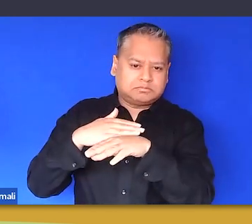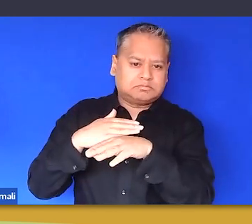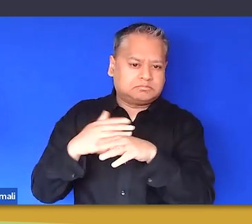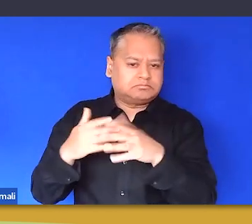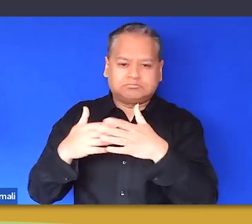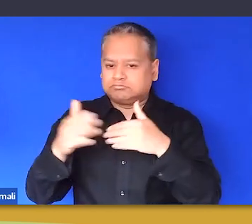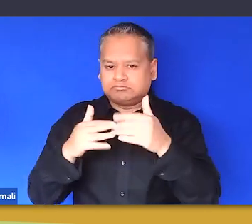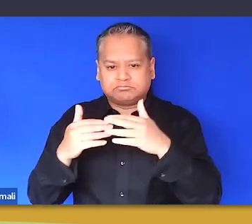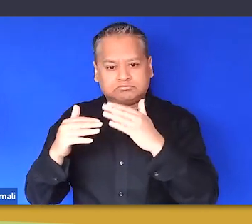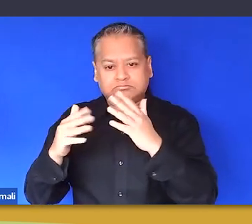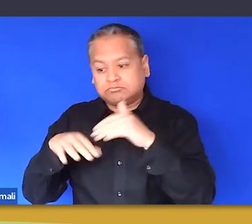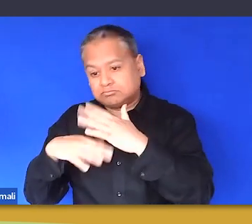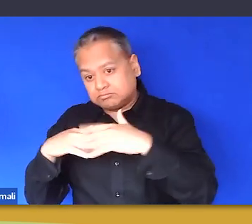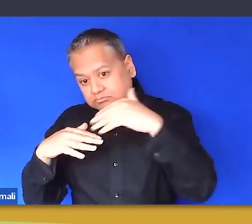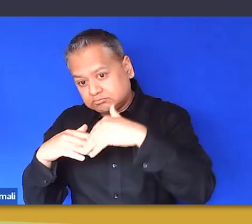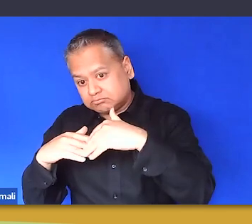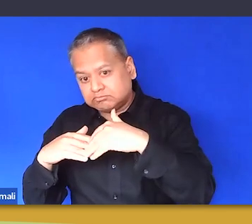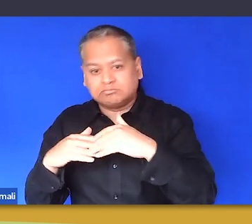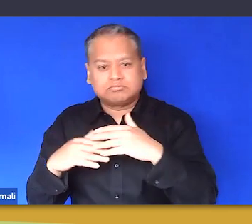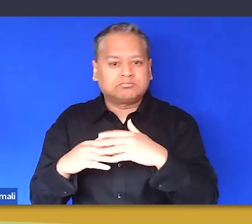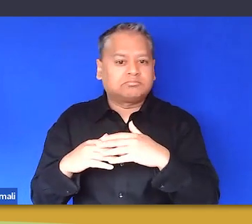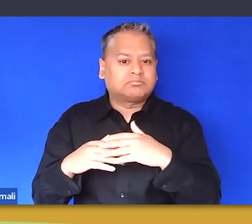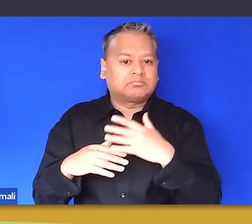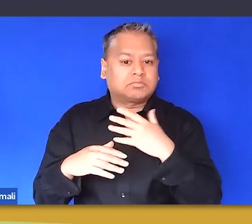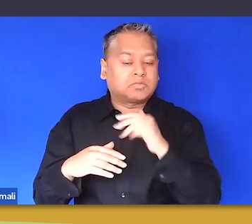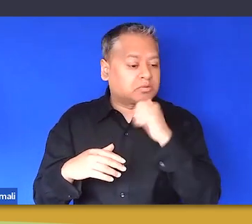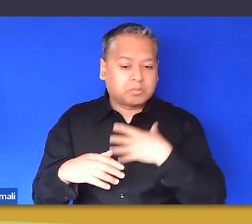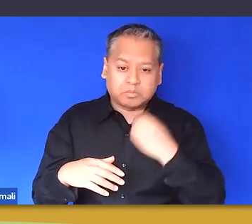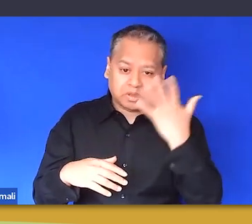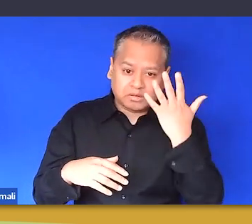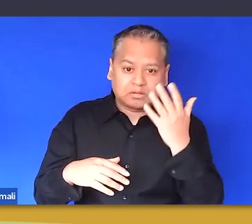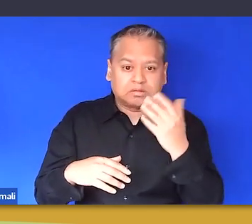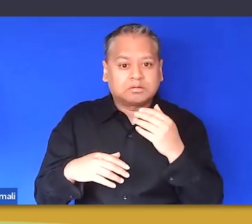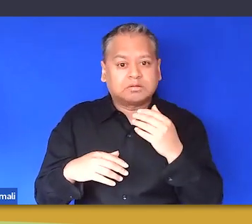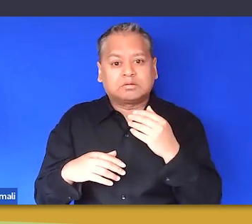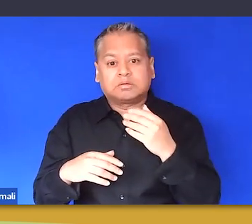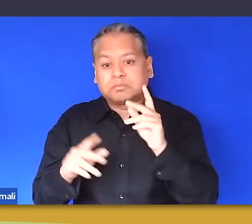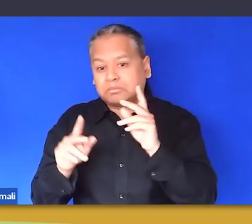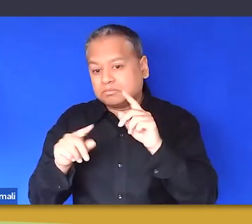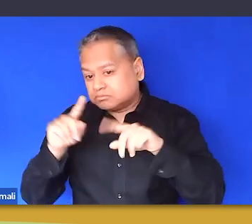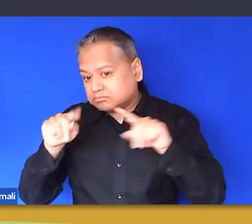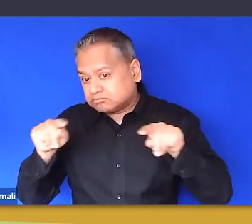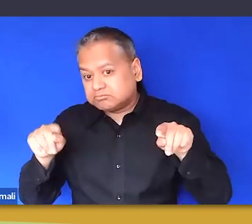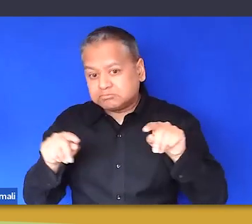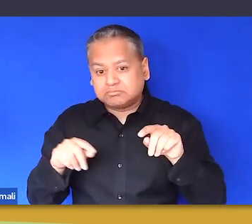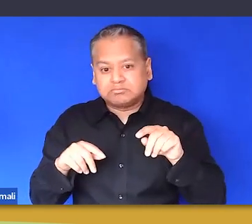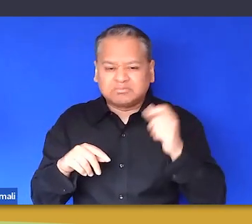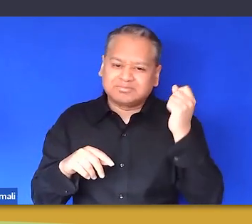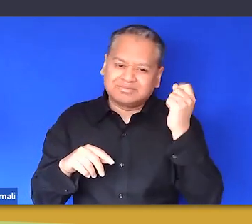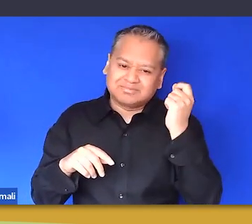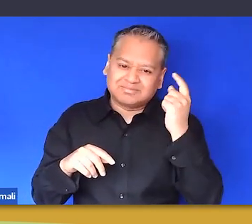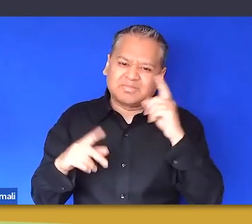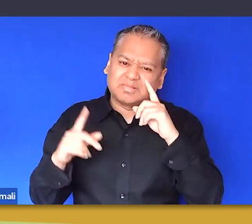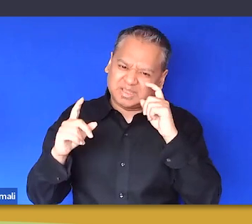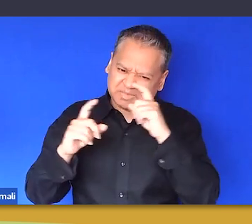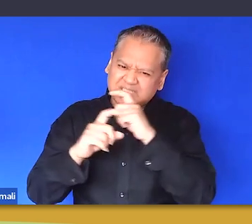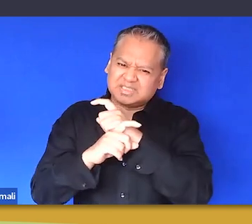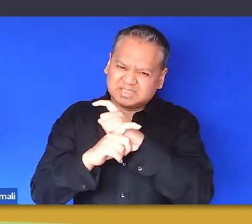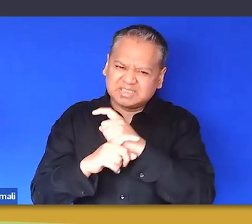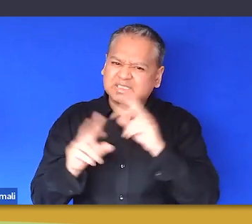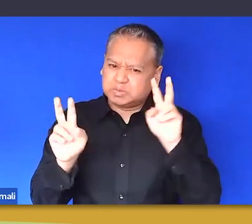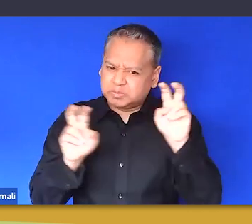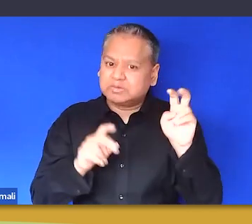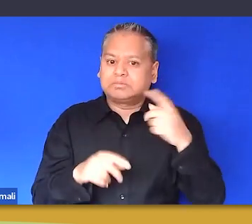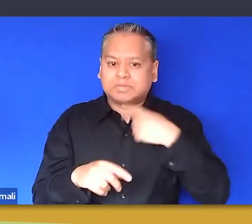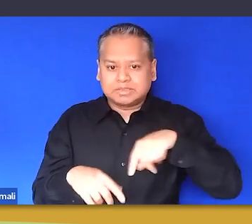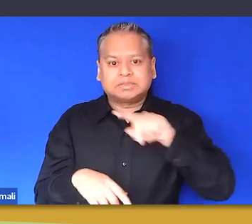applying for these for some communities. We also know that this is a very complex issue and we must proceed cautiously and